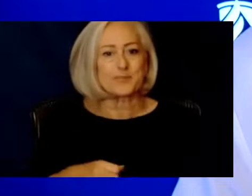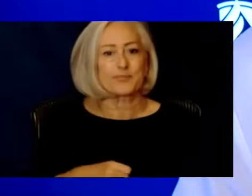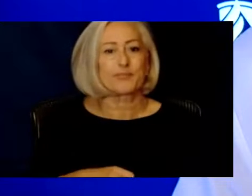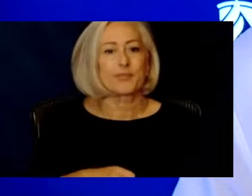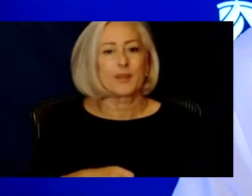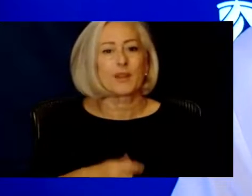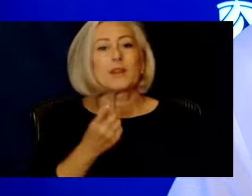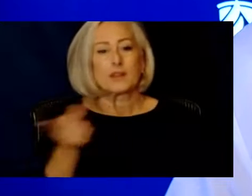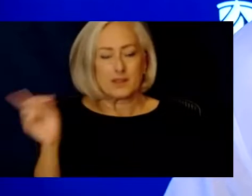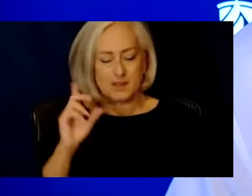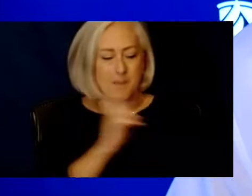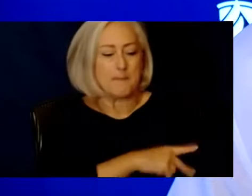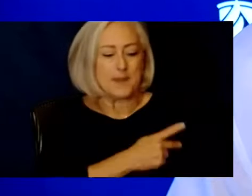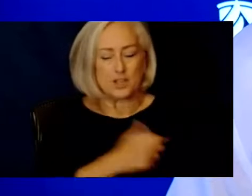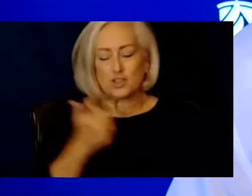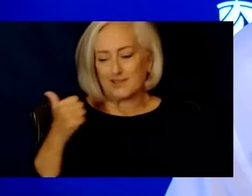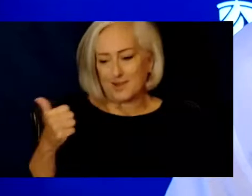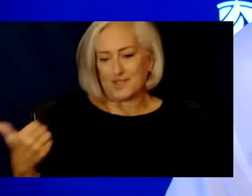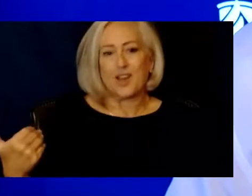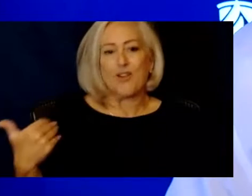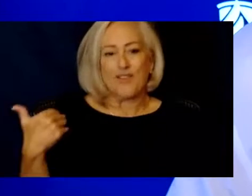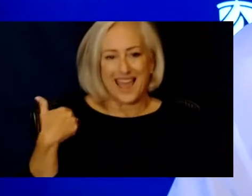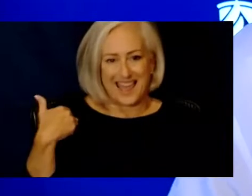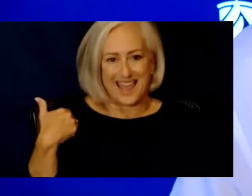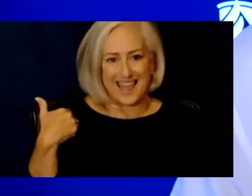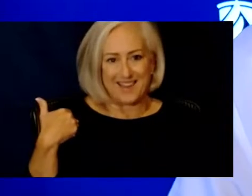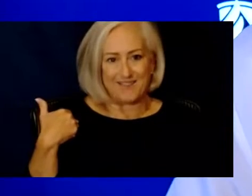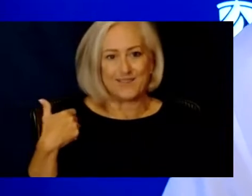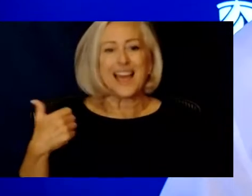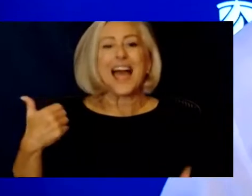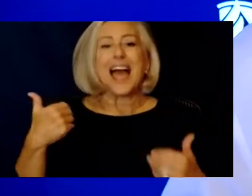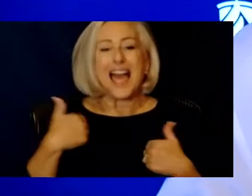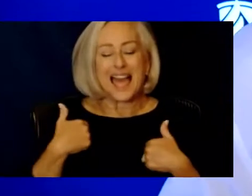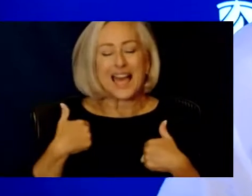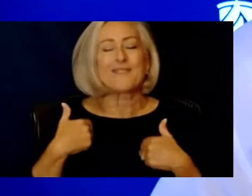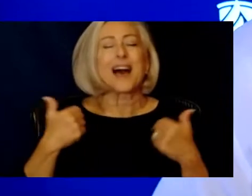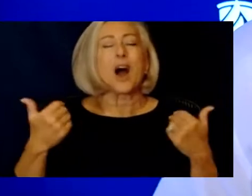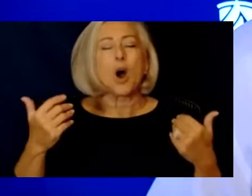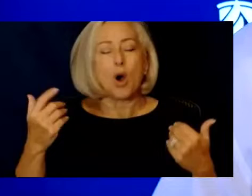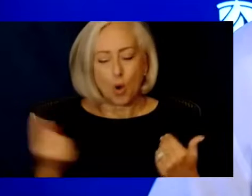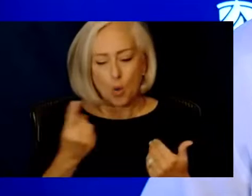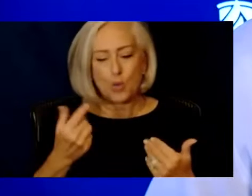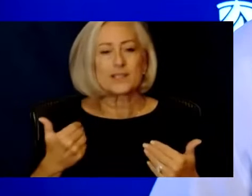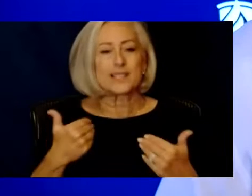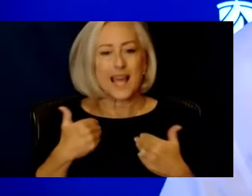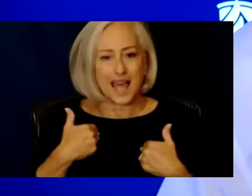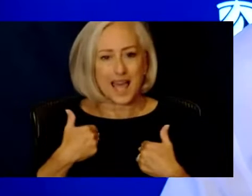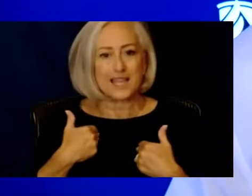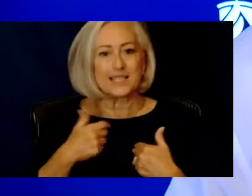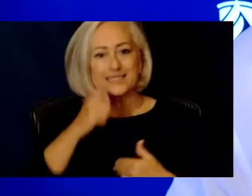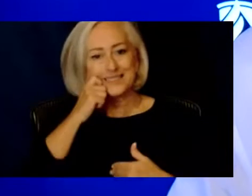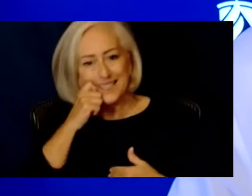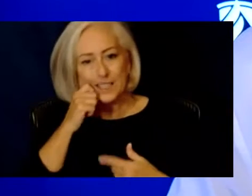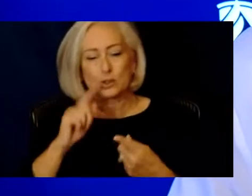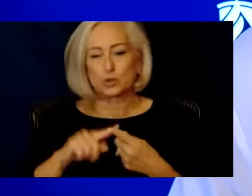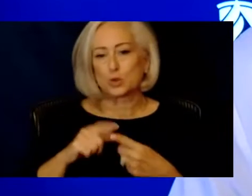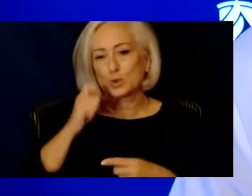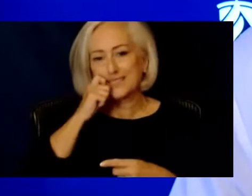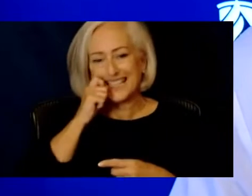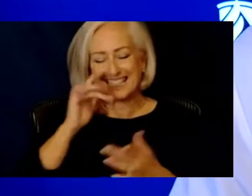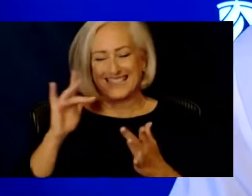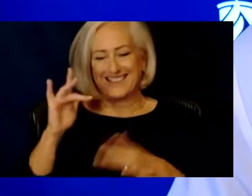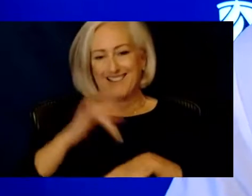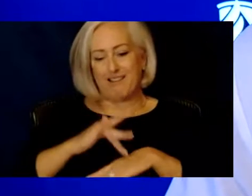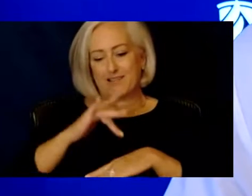in the outbreak have had that close, intimate contact, that mostly that skin-to-skin contact there, and that's how it's being